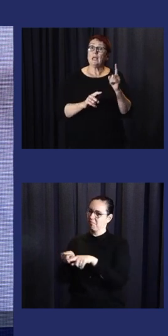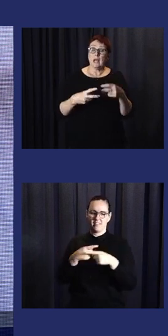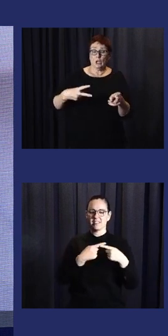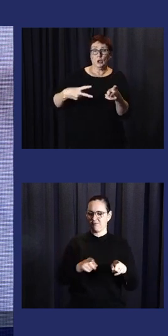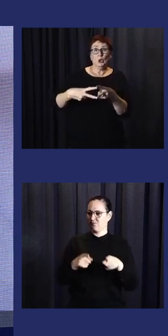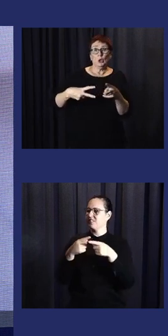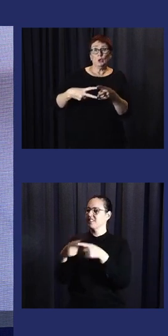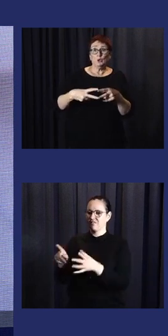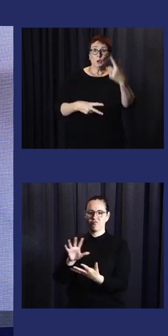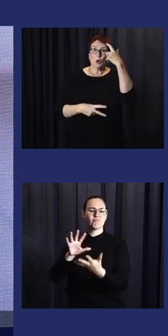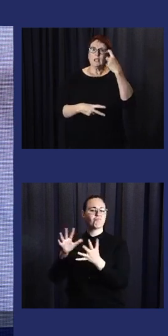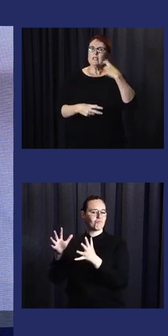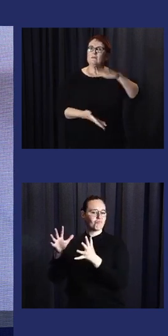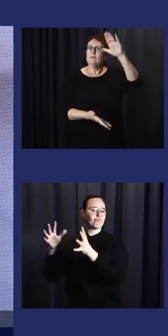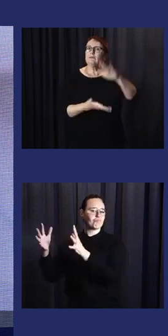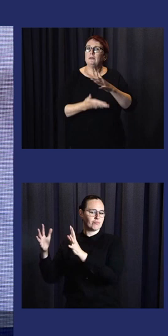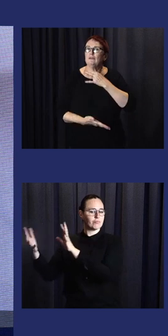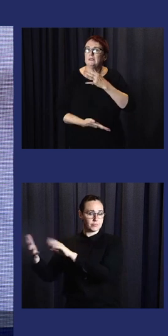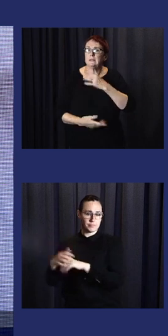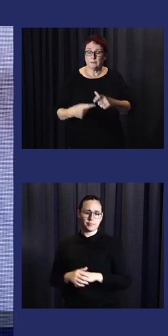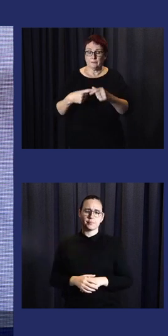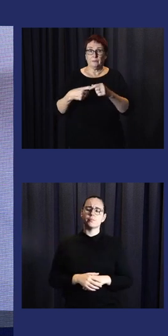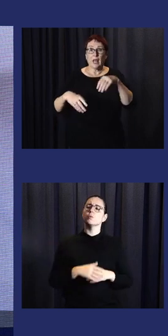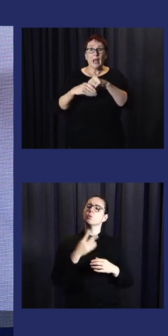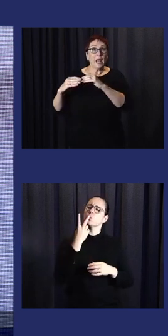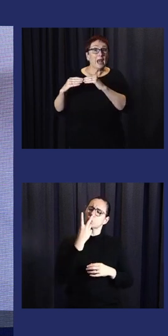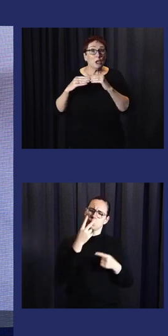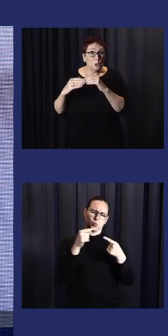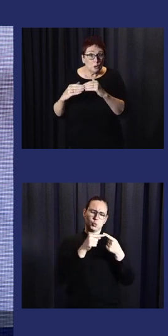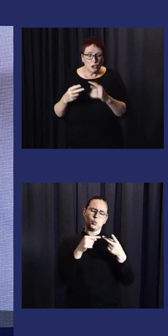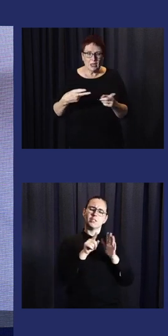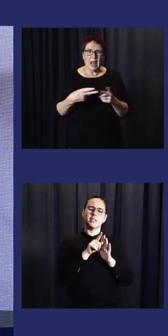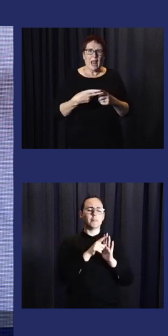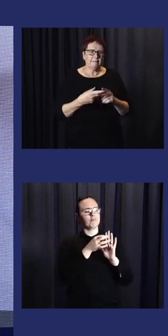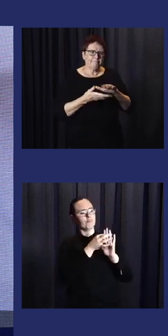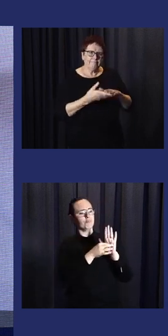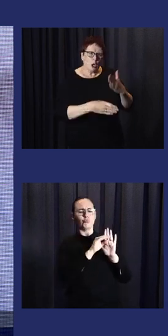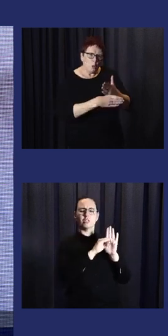to reduce disaster risk: inclusion and localised approaches.